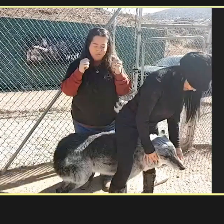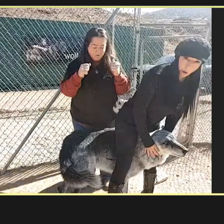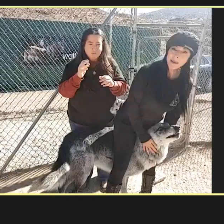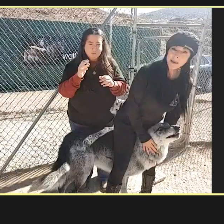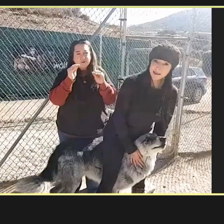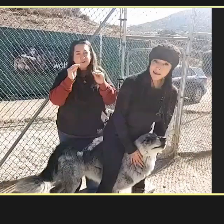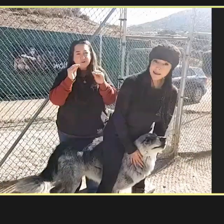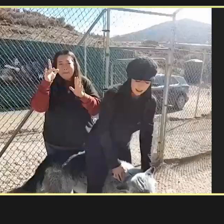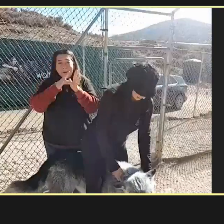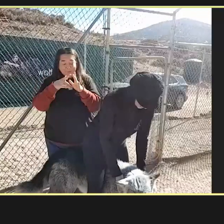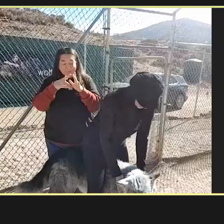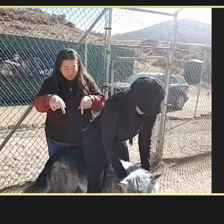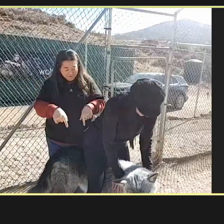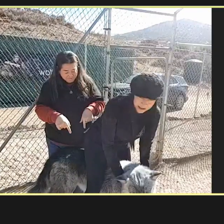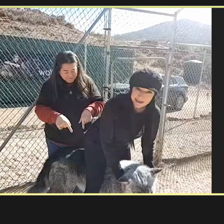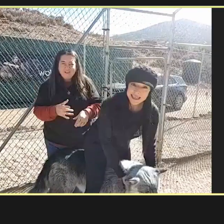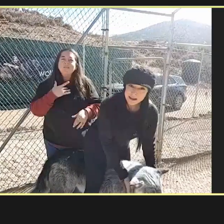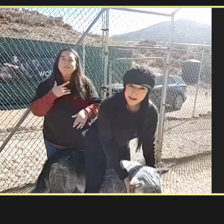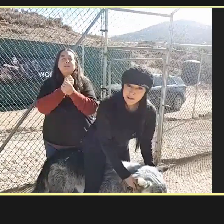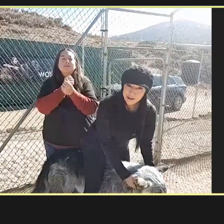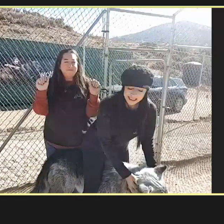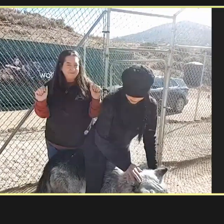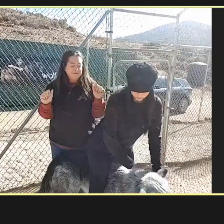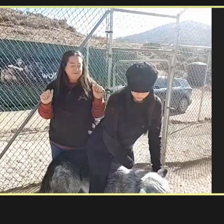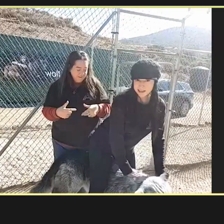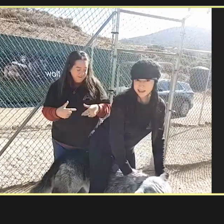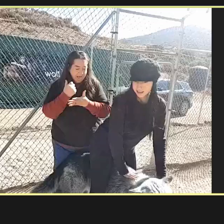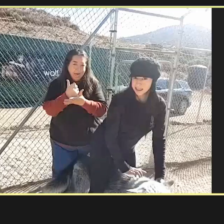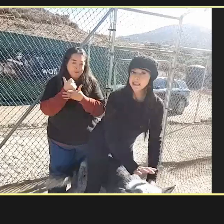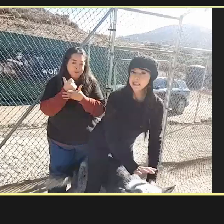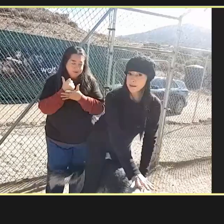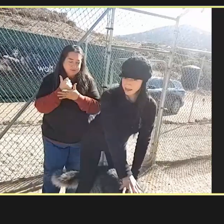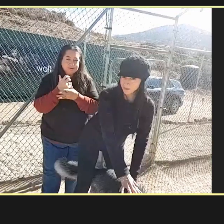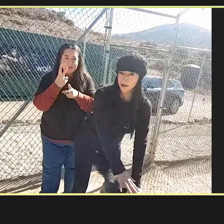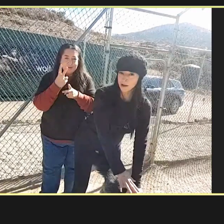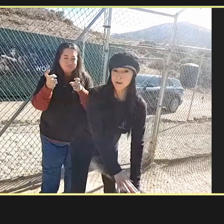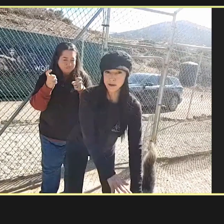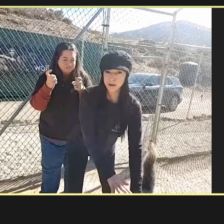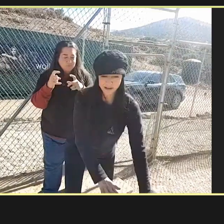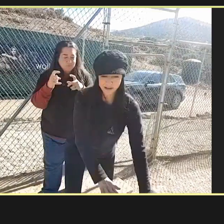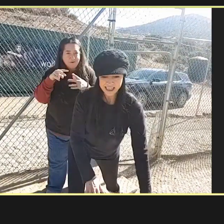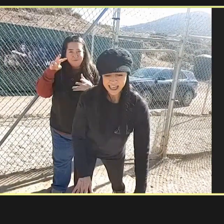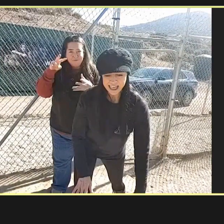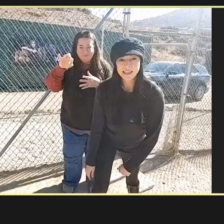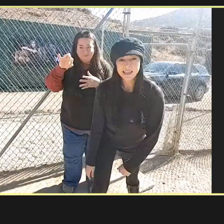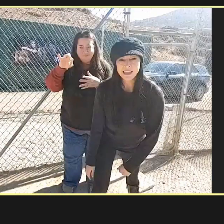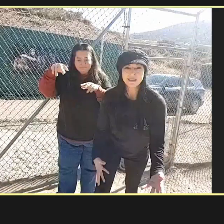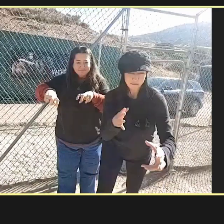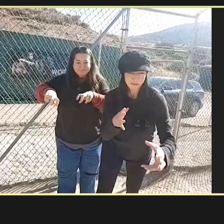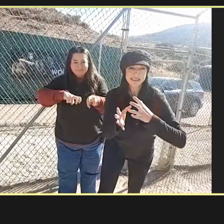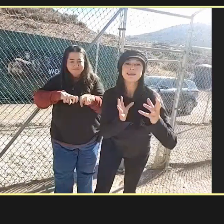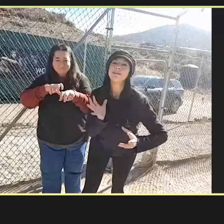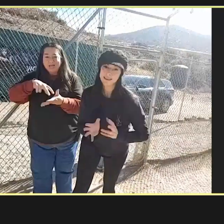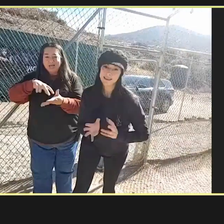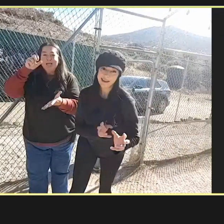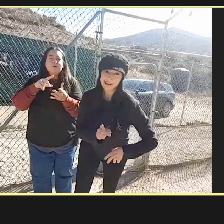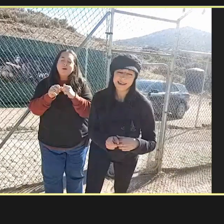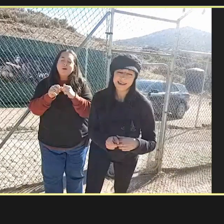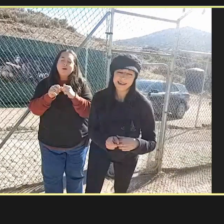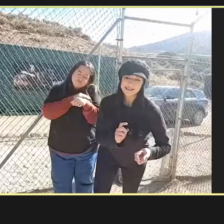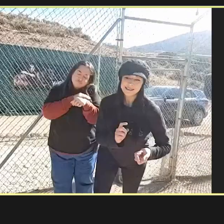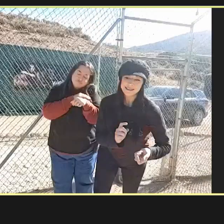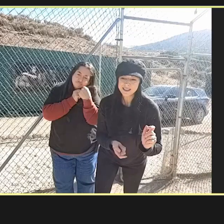up. So we taught him to go middle, because this makes him feel safe. It helps us in keeping him on all 4 feet, and he feels that